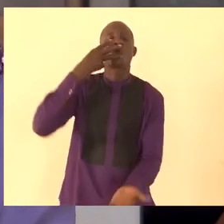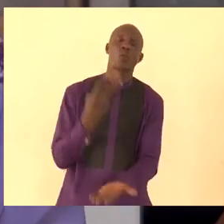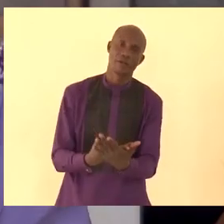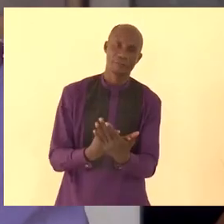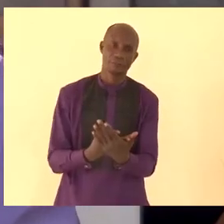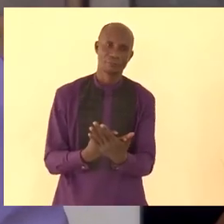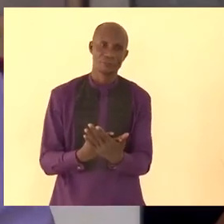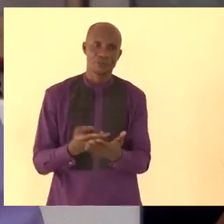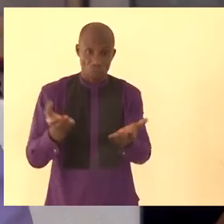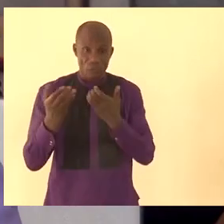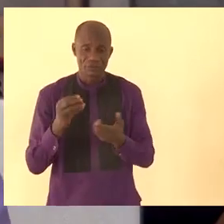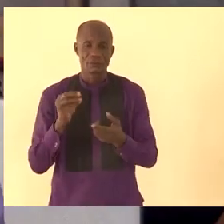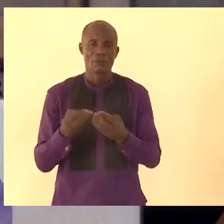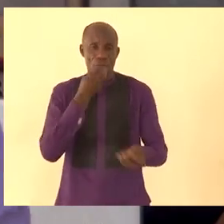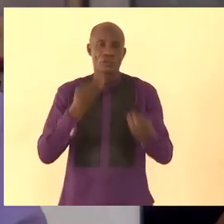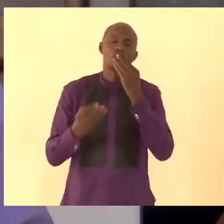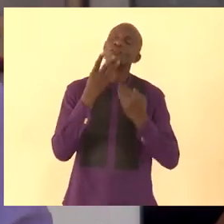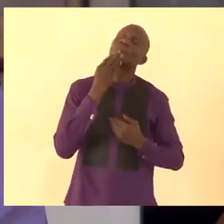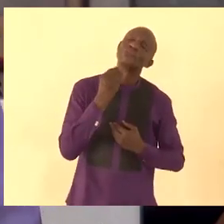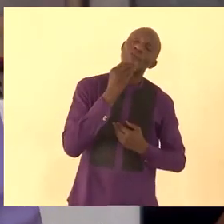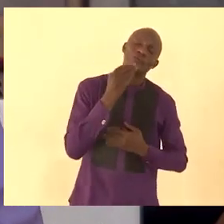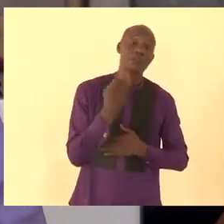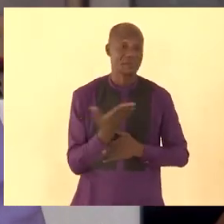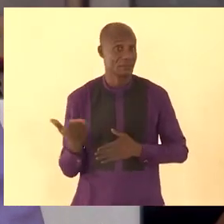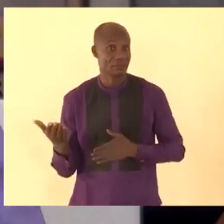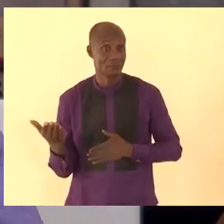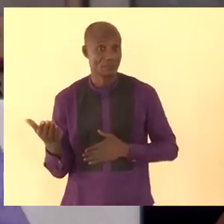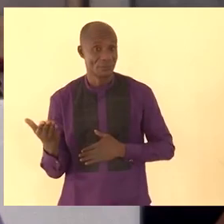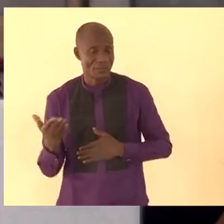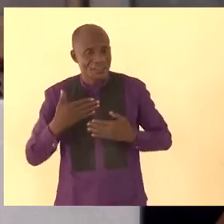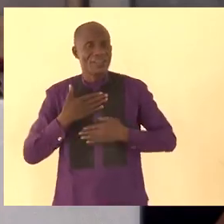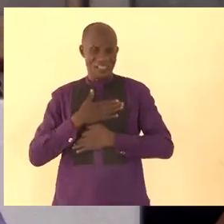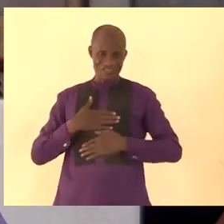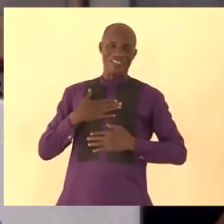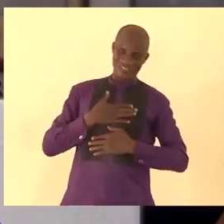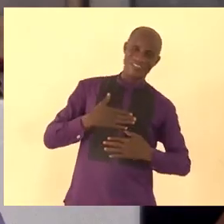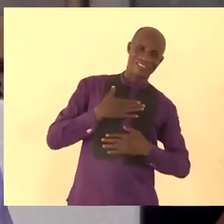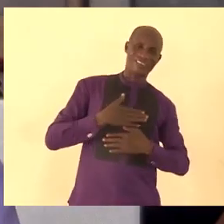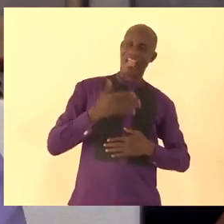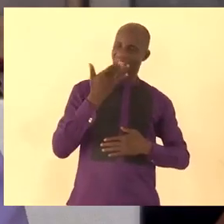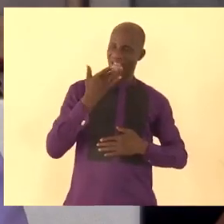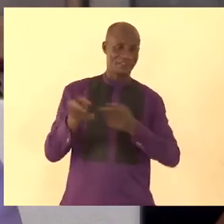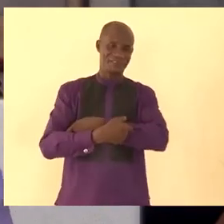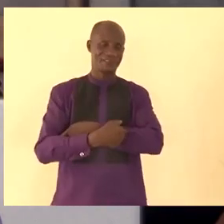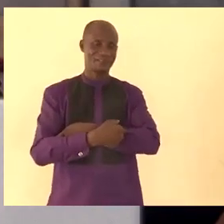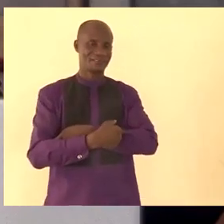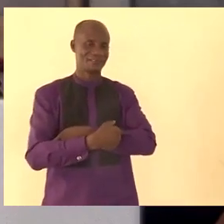Do you want to eat a lot of sugar, a lot of sweet things? Enjoy it, enjoy the taste